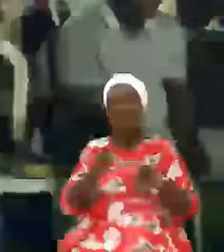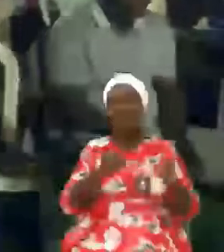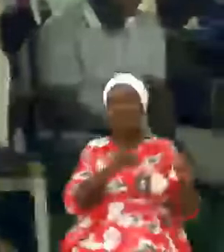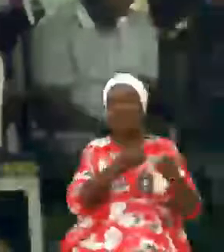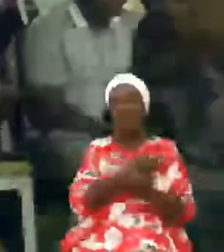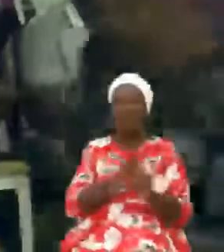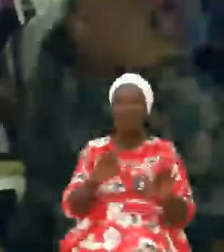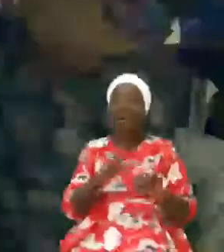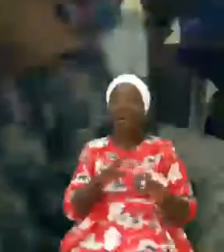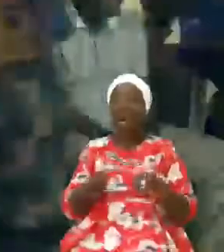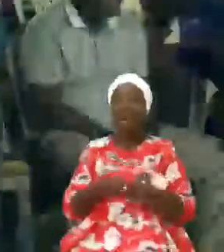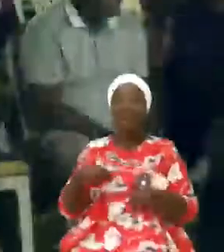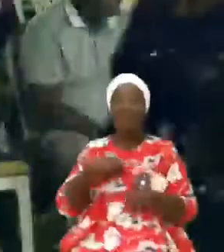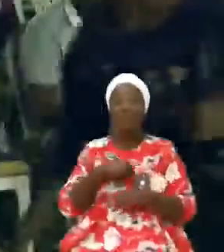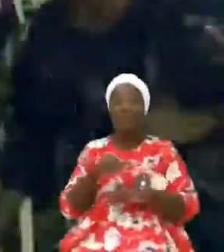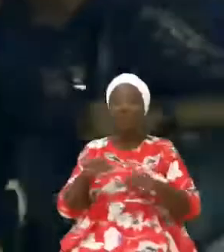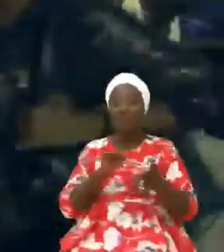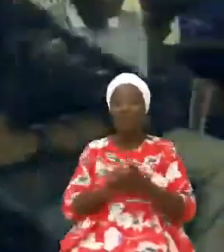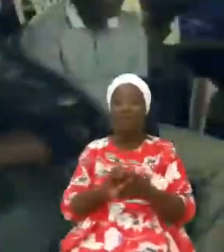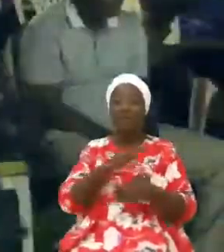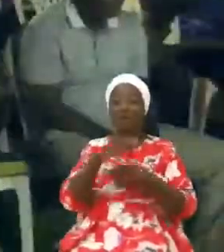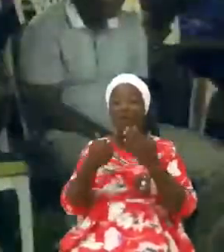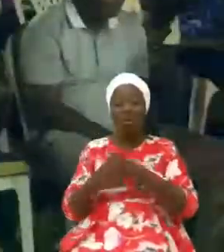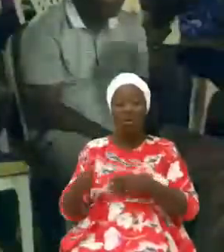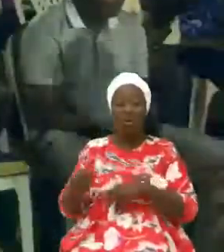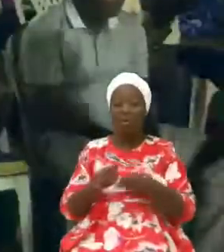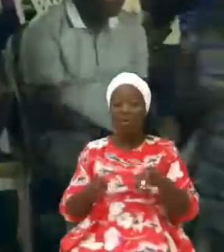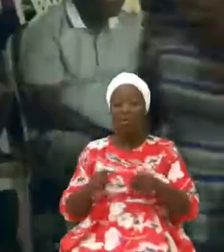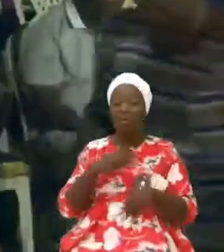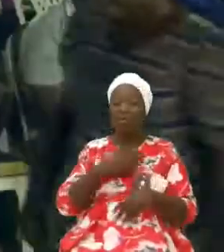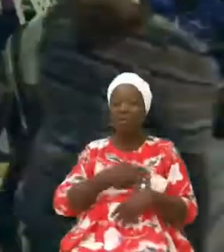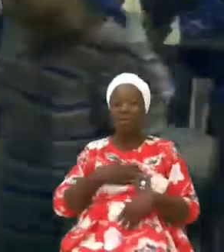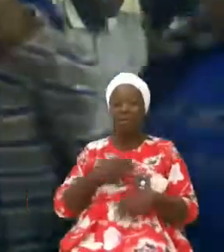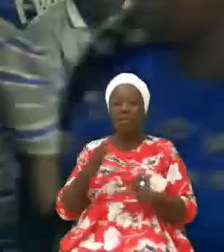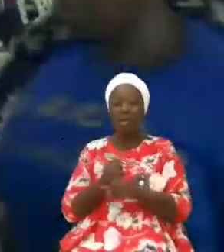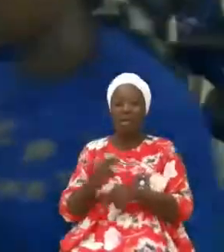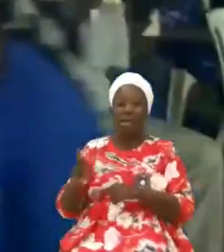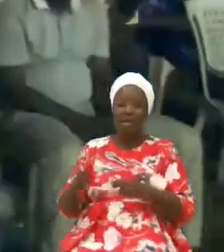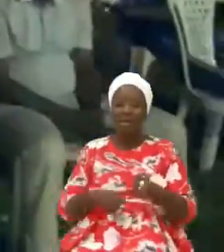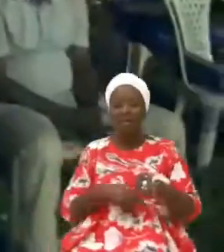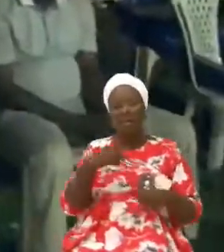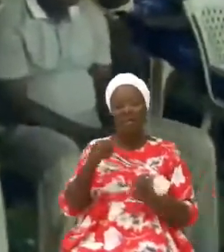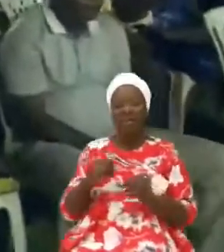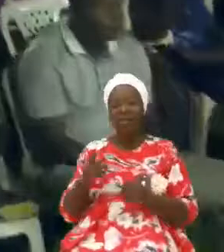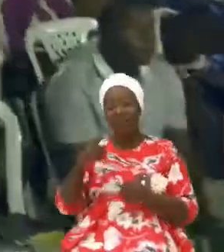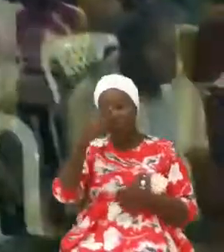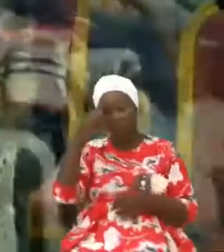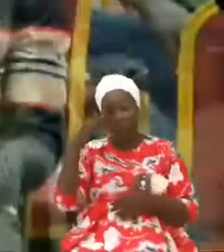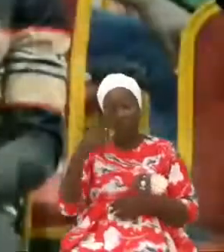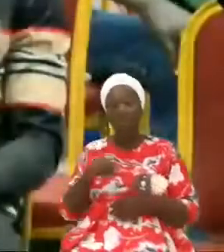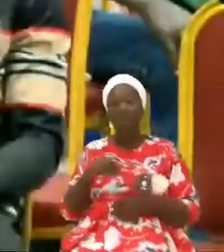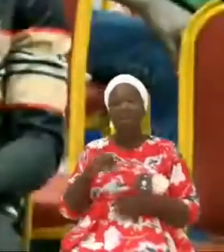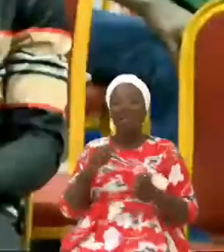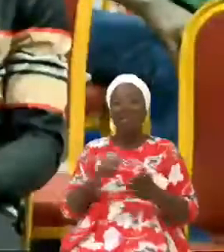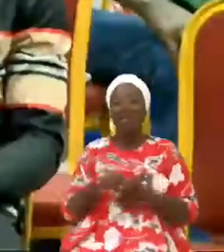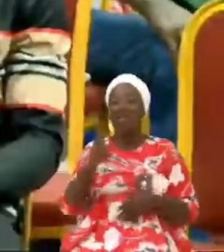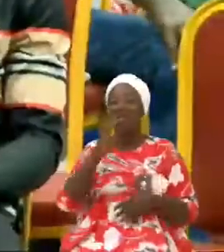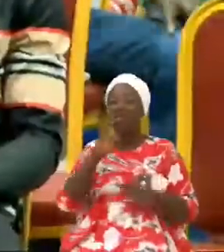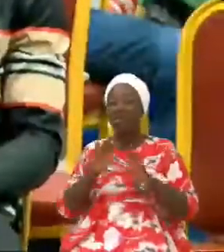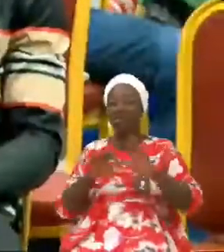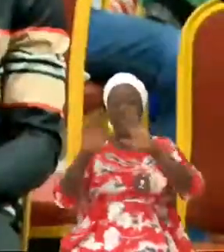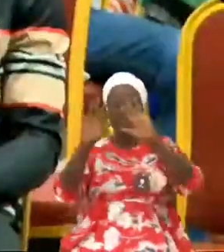are totally set free. As we are doing that, the rest of us, get ready for